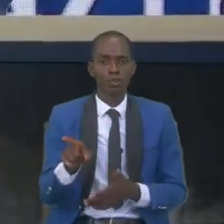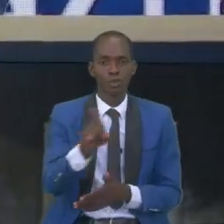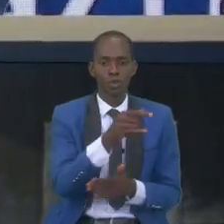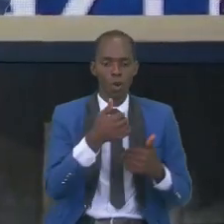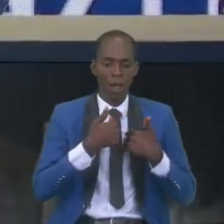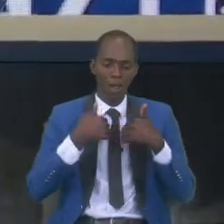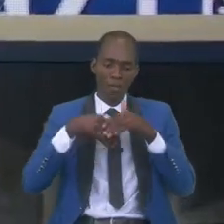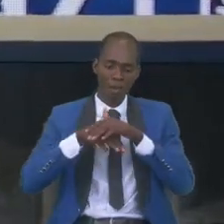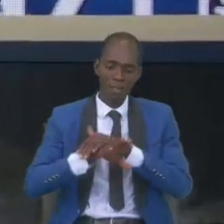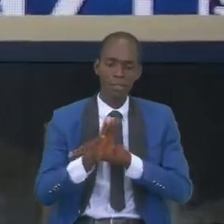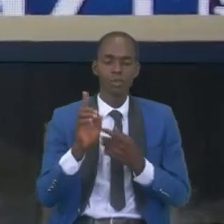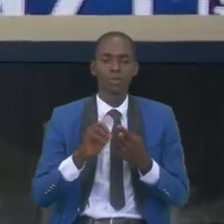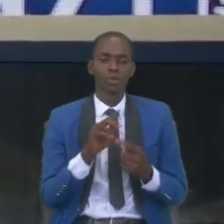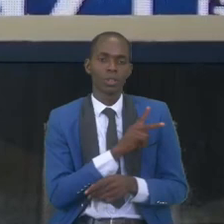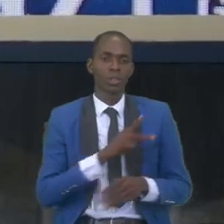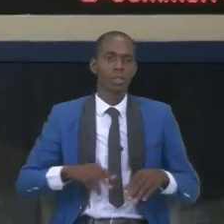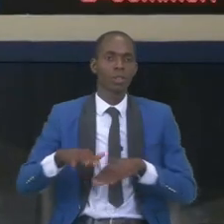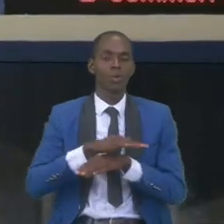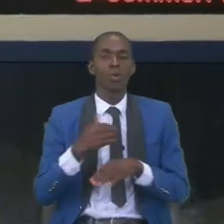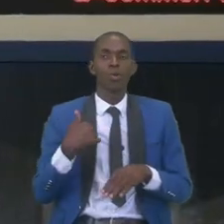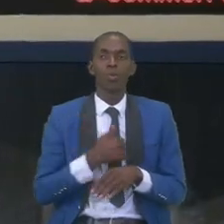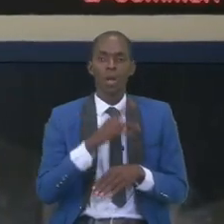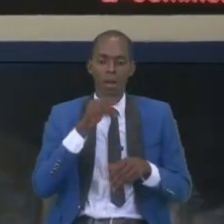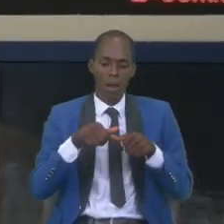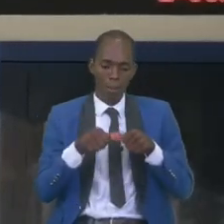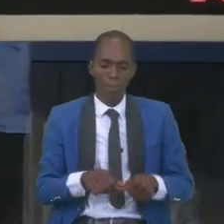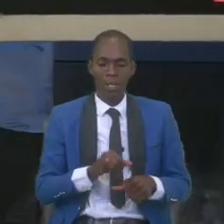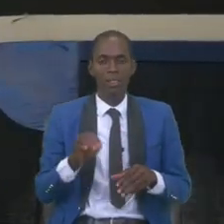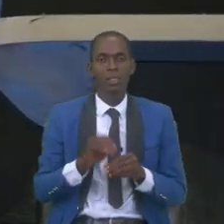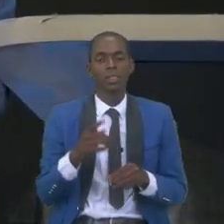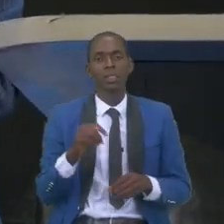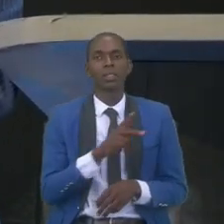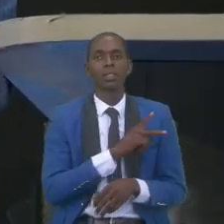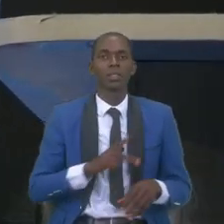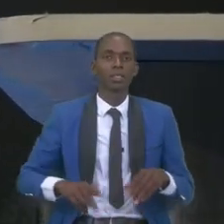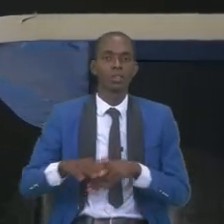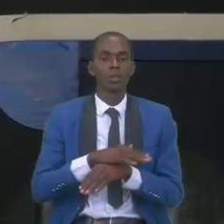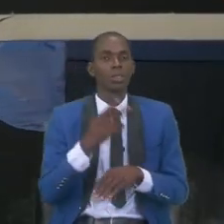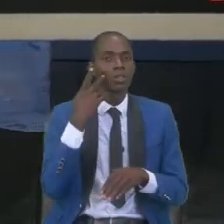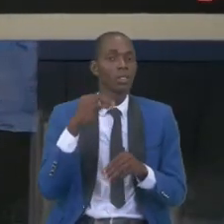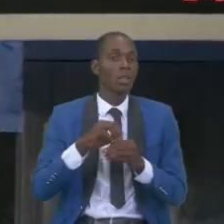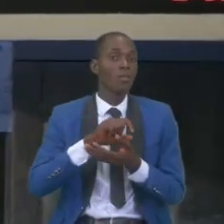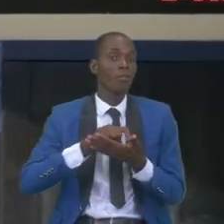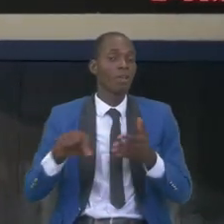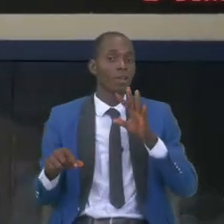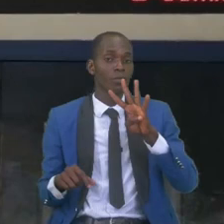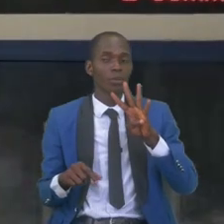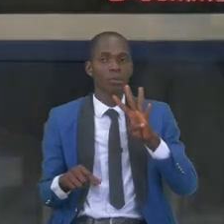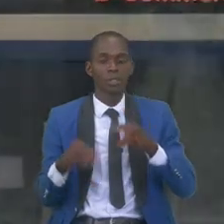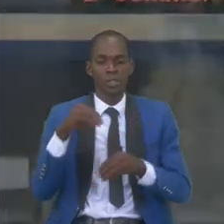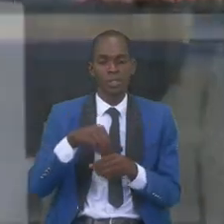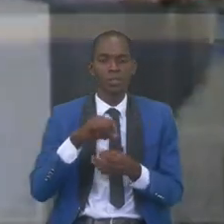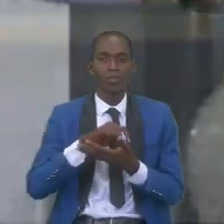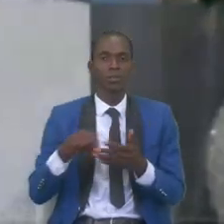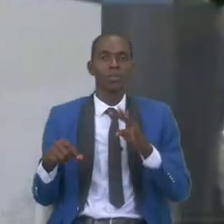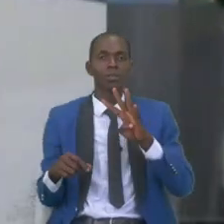the kingdom. We're abiding in the kingdom. Look at verse 4 there. It says in verse 4,